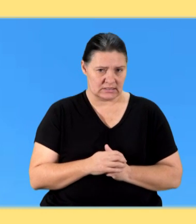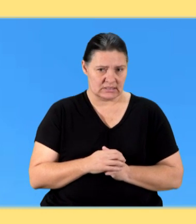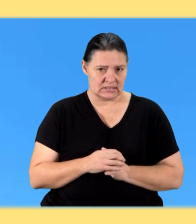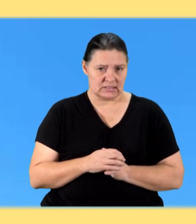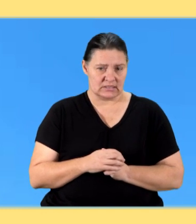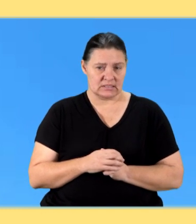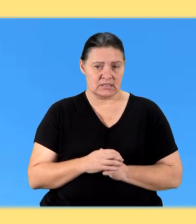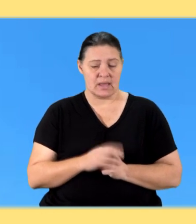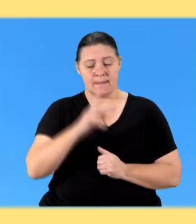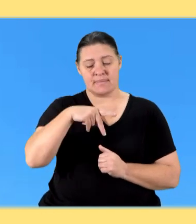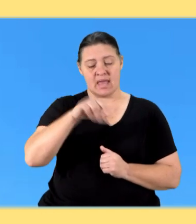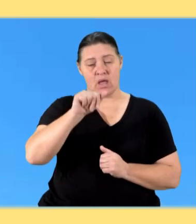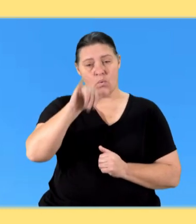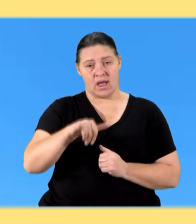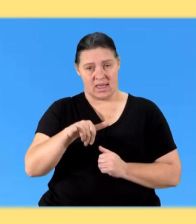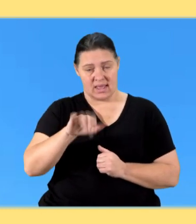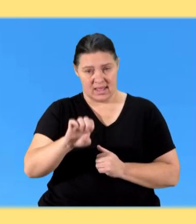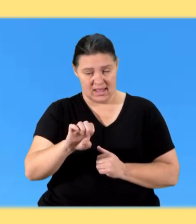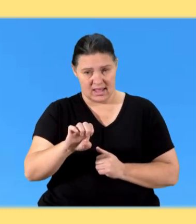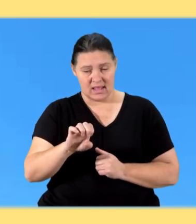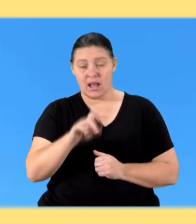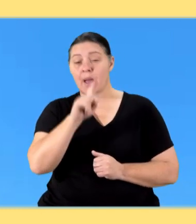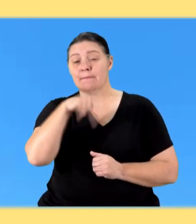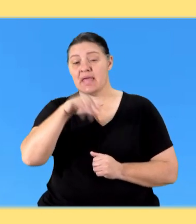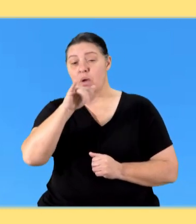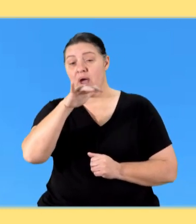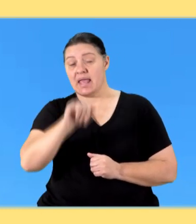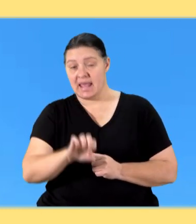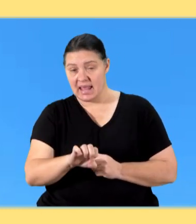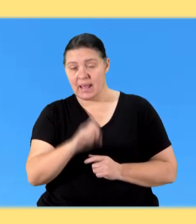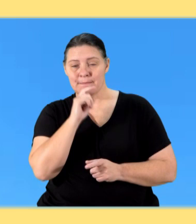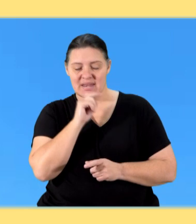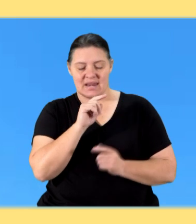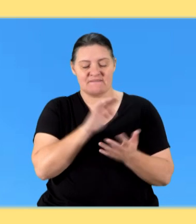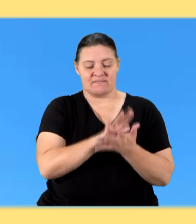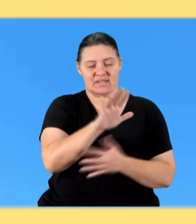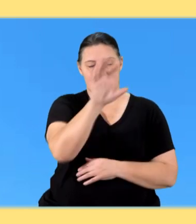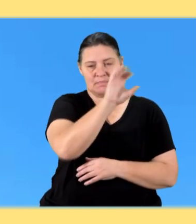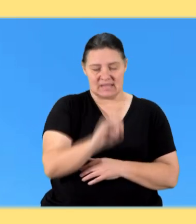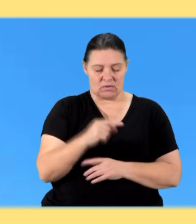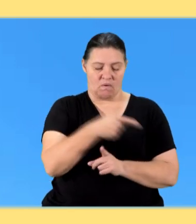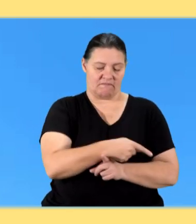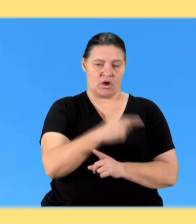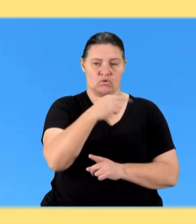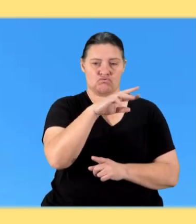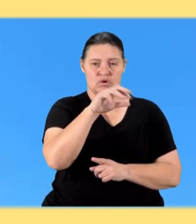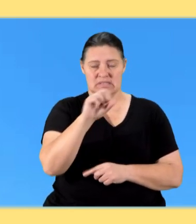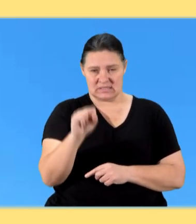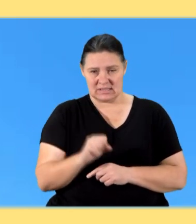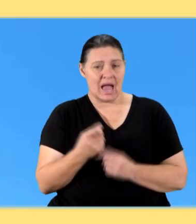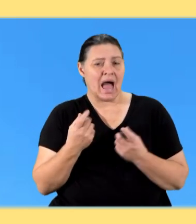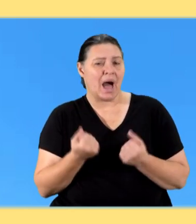have. Pay as you earn. It says pay as you earn is 15% of the